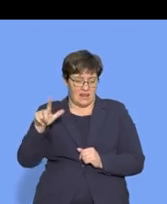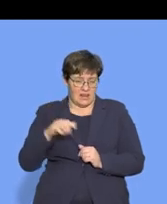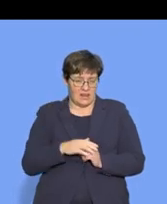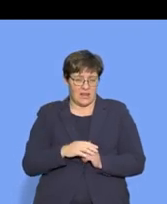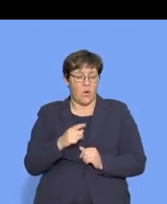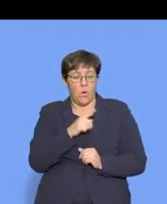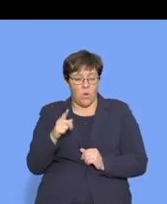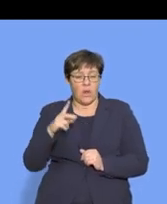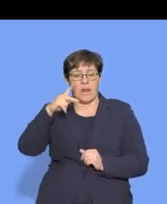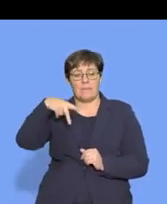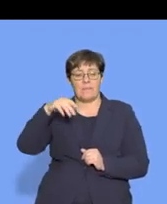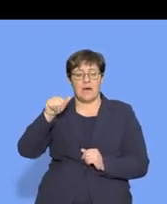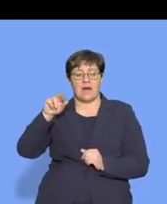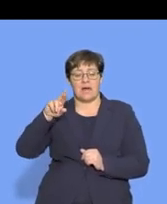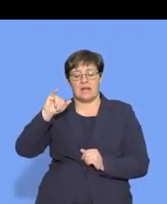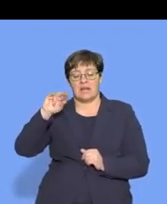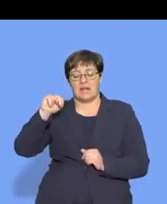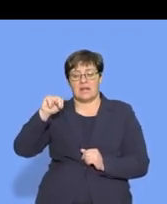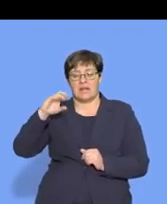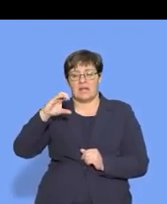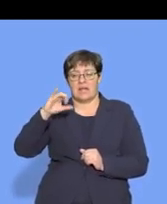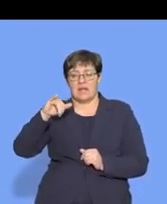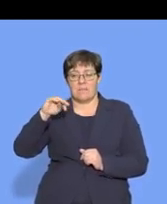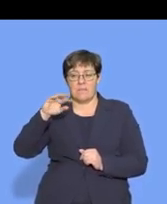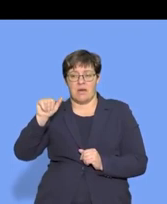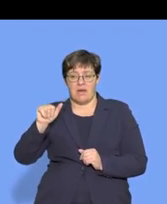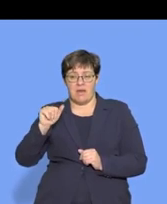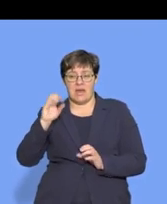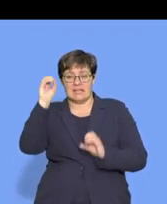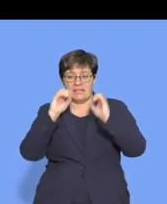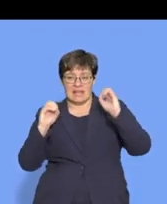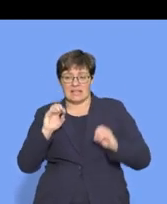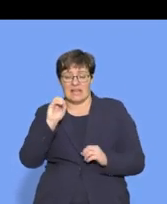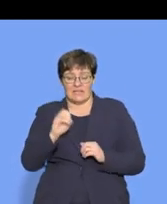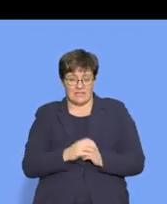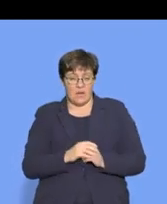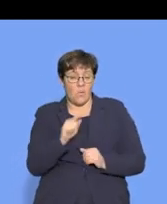But because some of them are brick-shaped